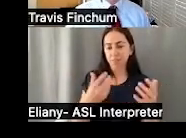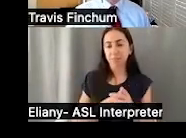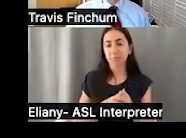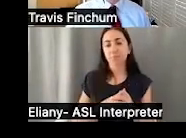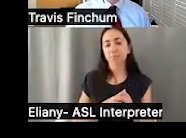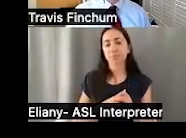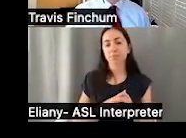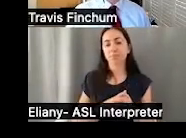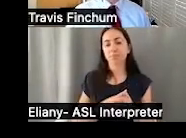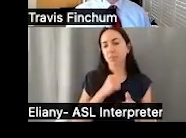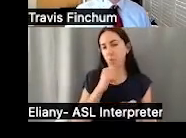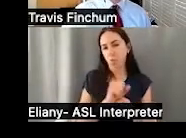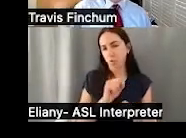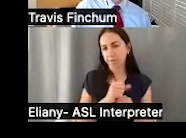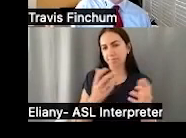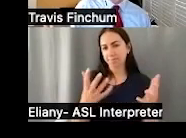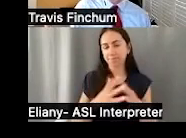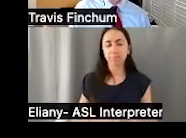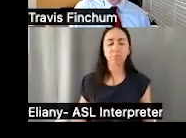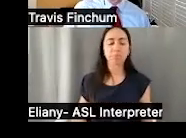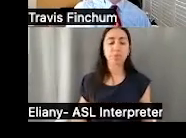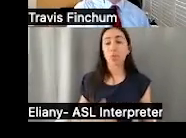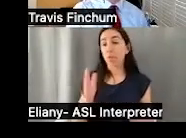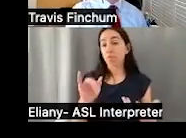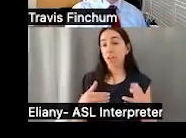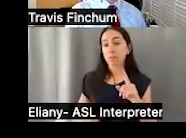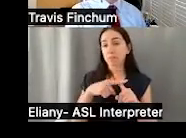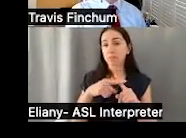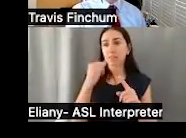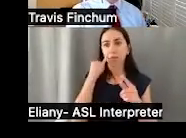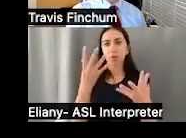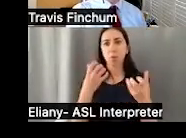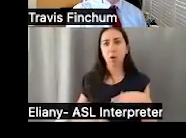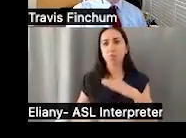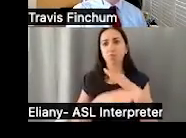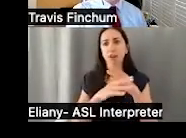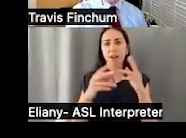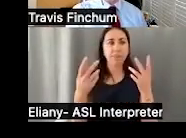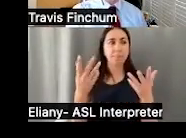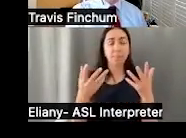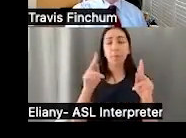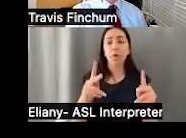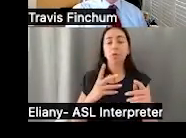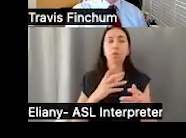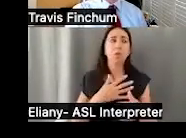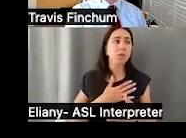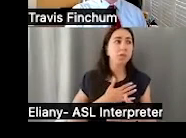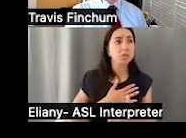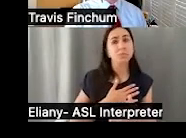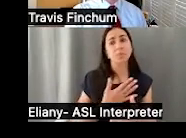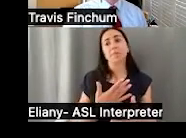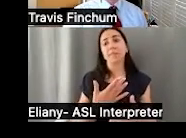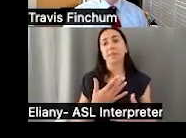doesn't work. And so that's an advantage if we're trying to protect a person who might be vulnerable or susceptible